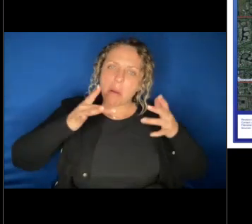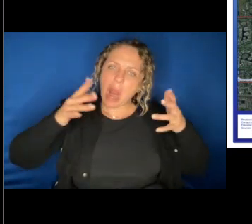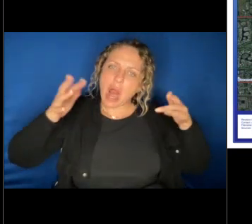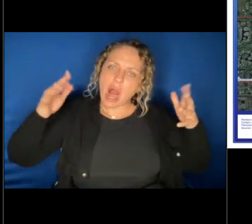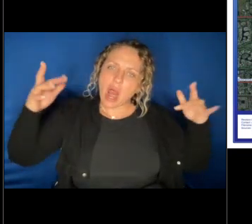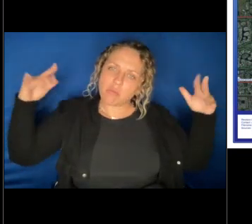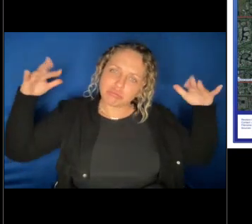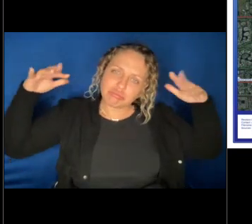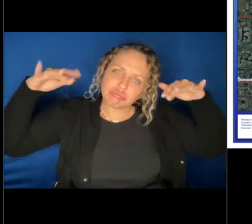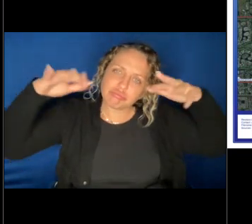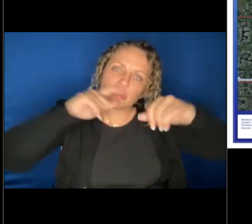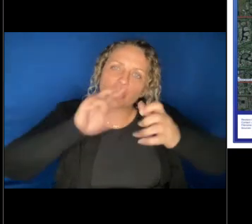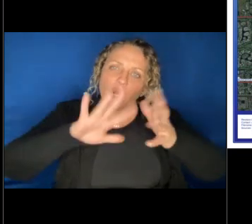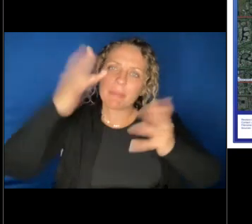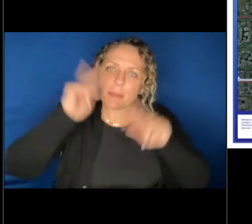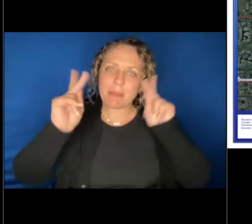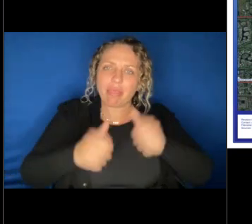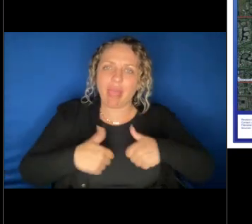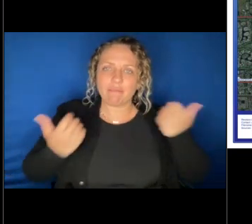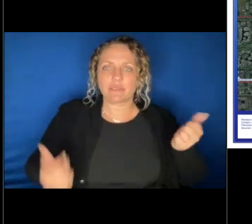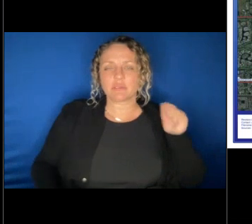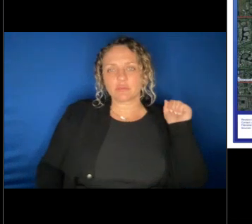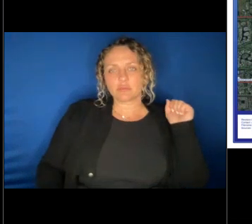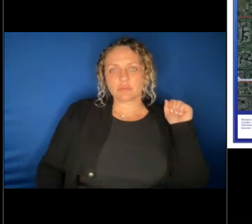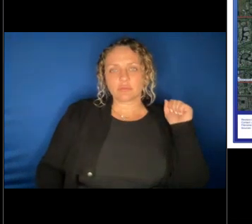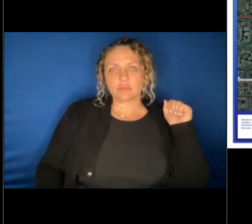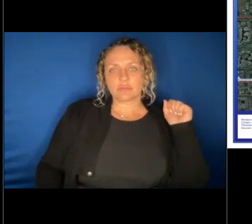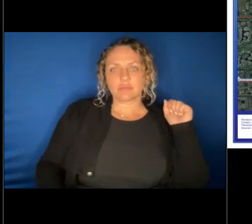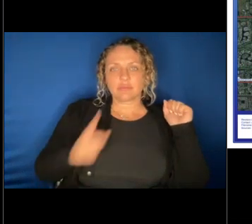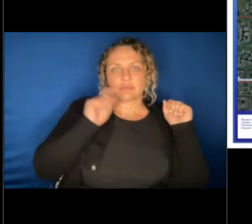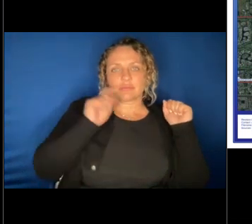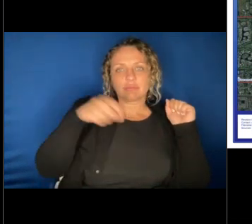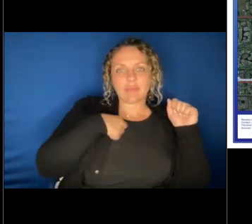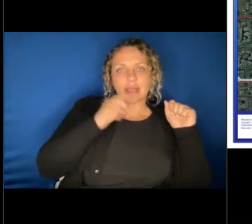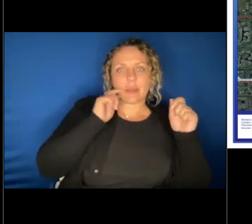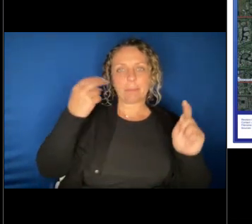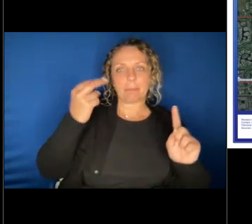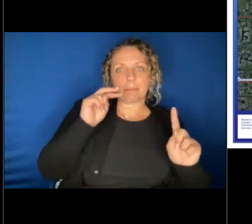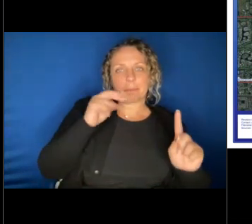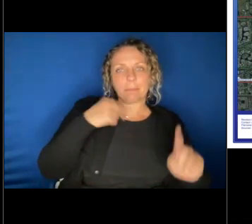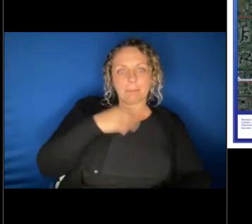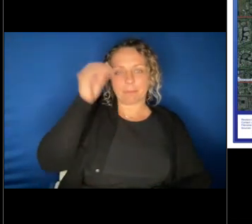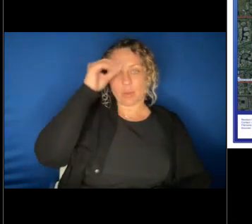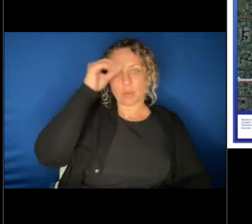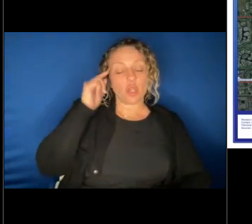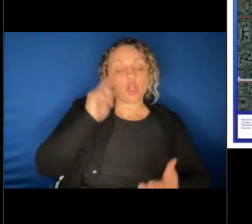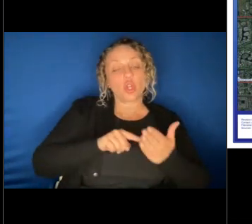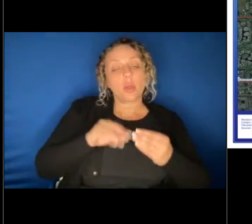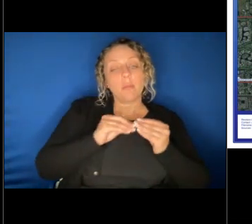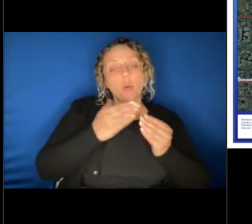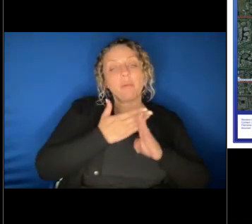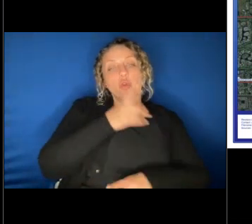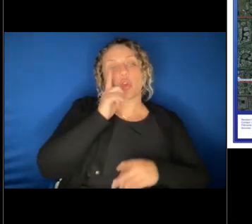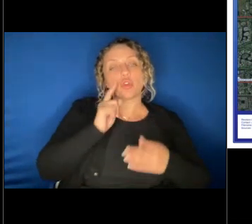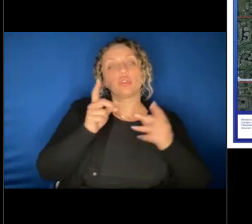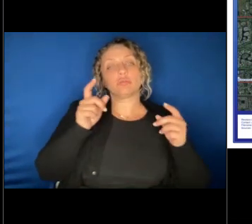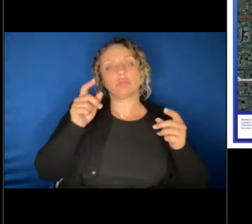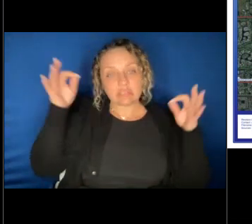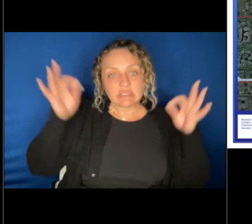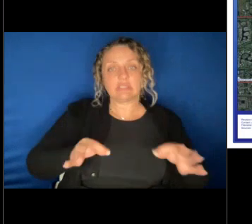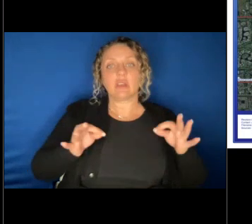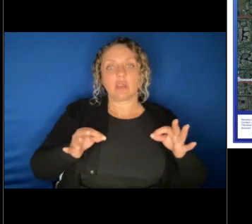you're going to mess up people's lives. And that's just my opinion. I think you need to move it, look into it more before you make a drastic thing.